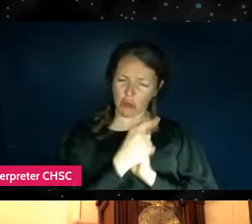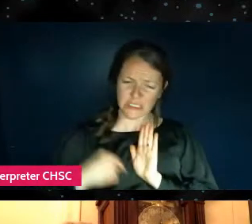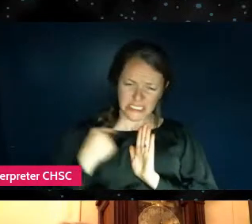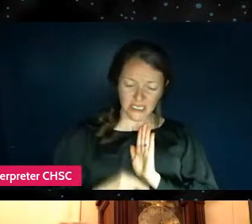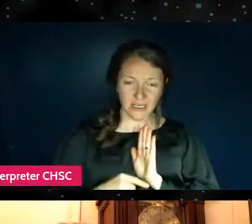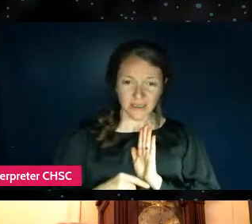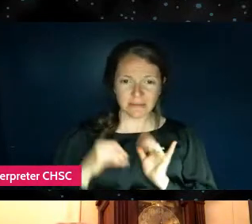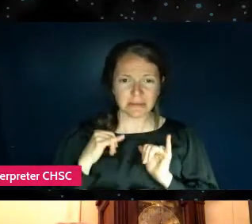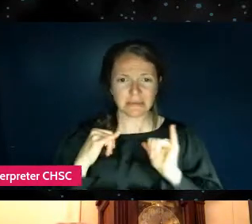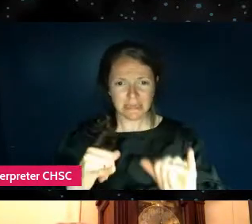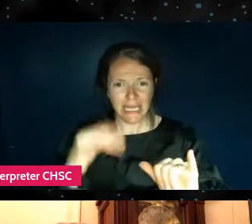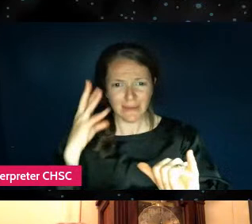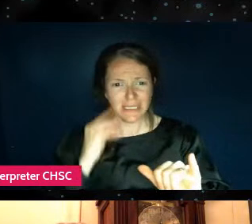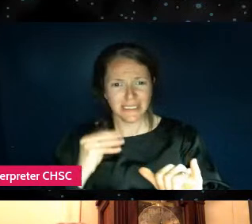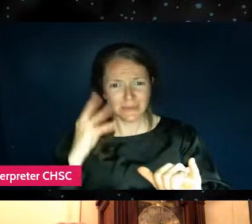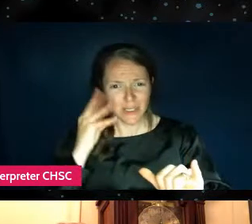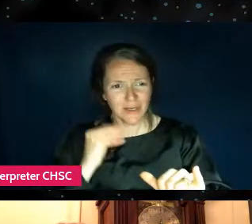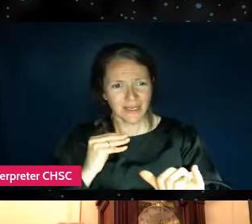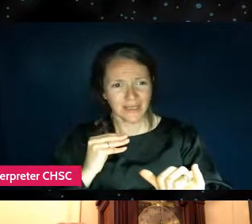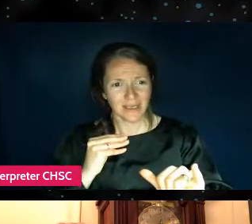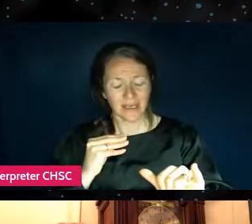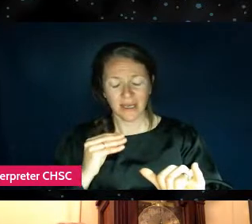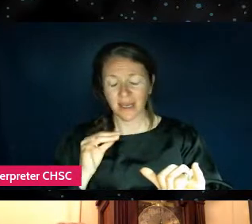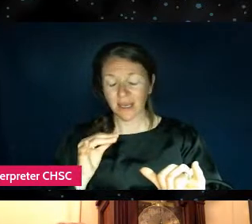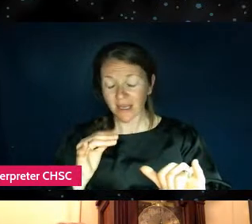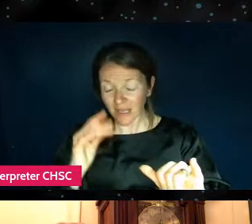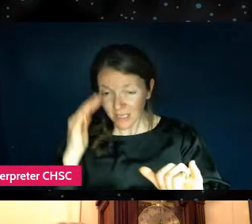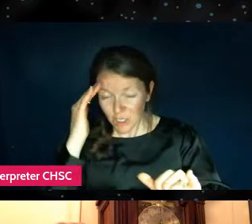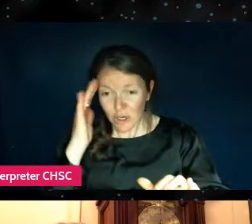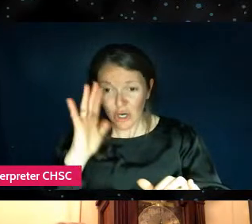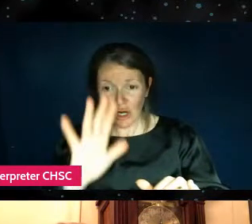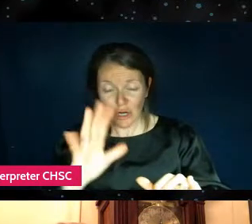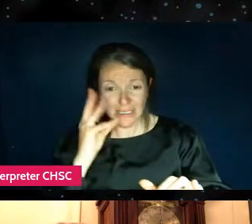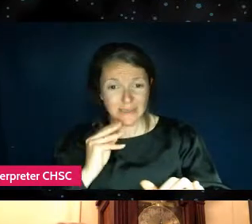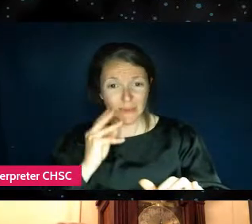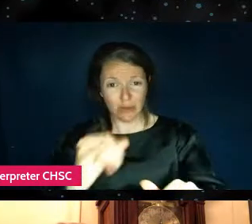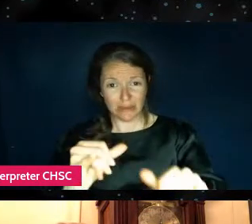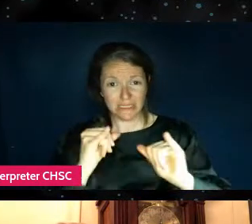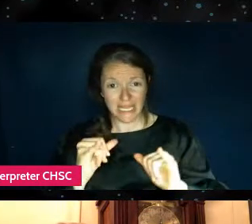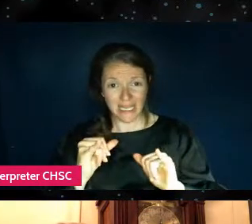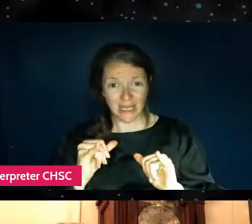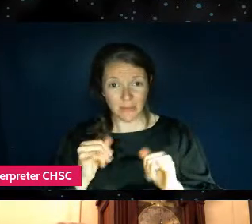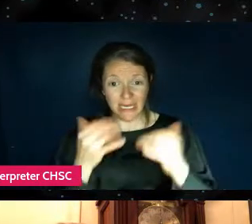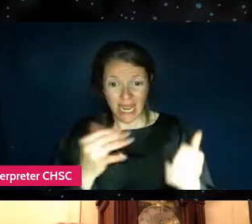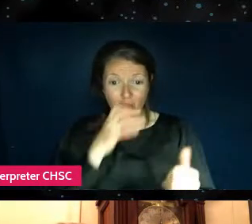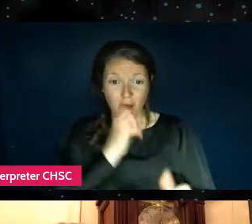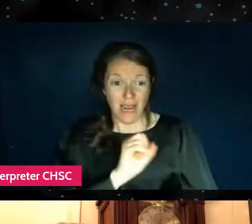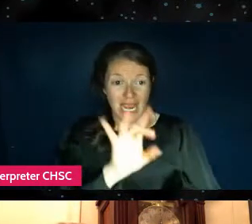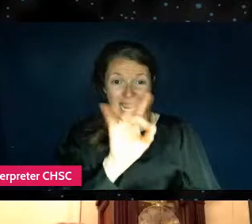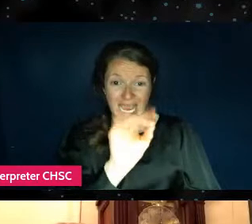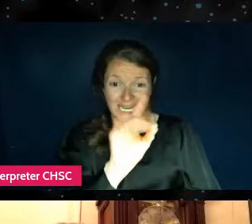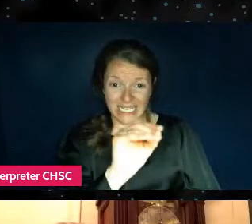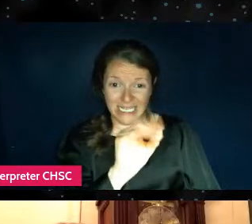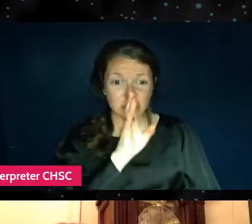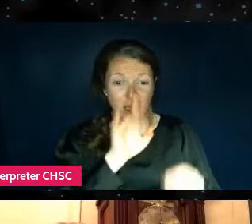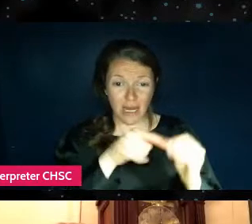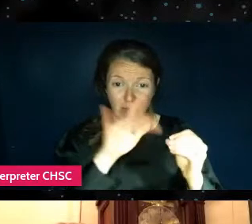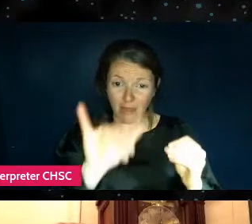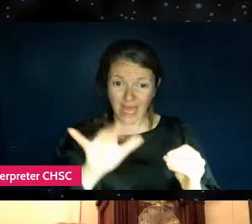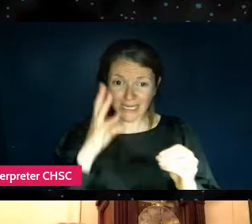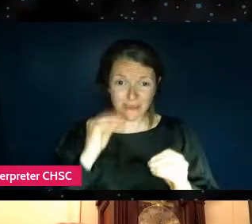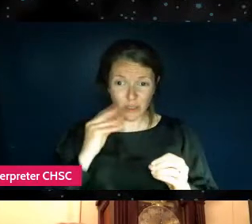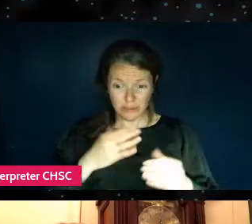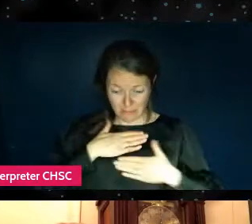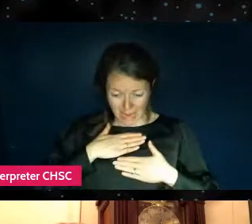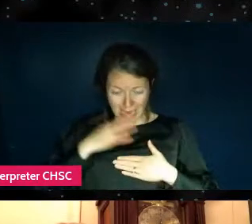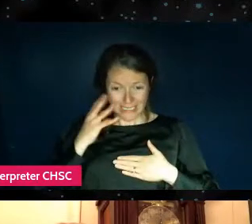someone who has some experience similar to mine, who's in their 80s, speak to that is, to